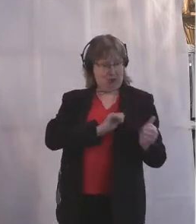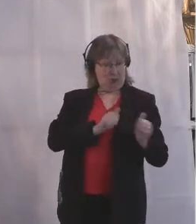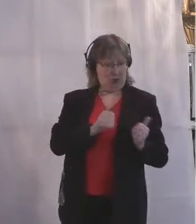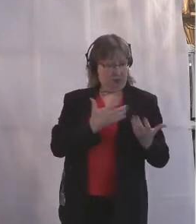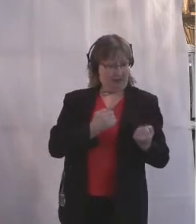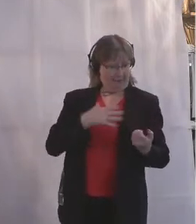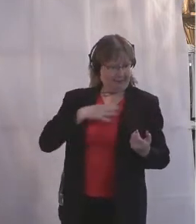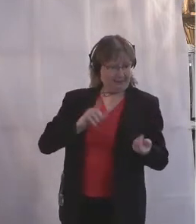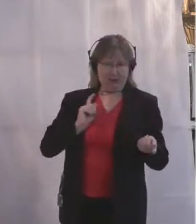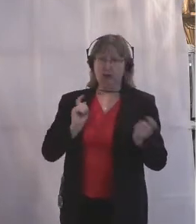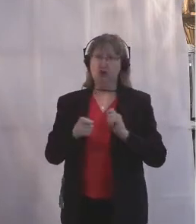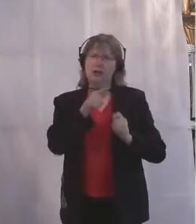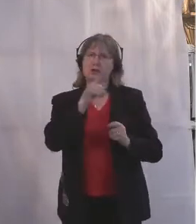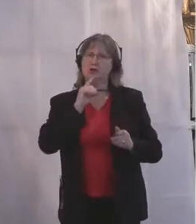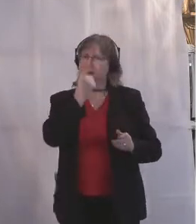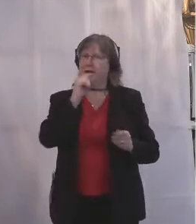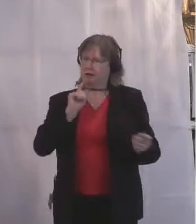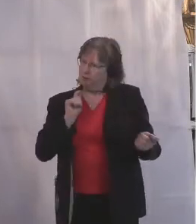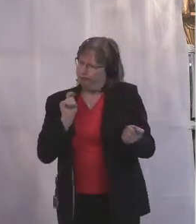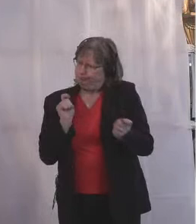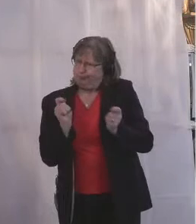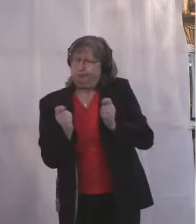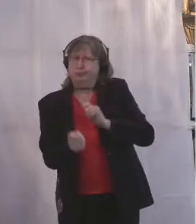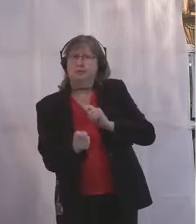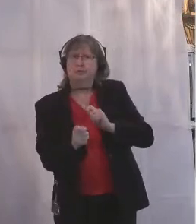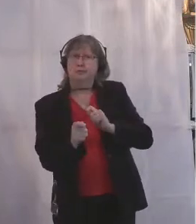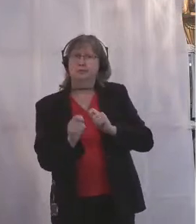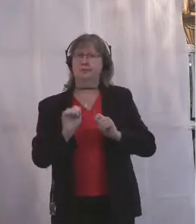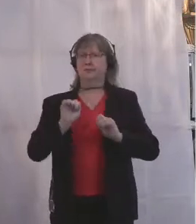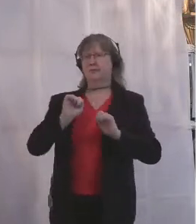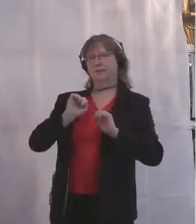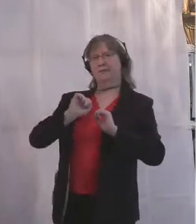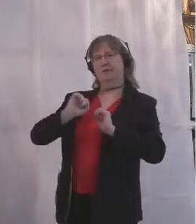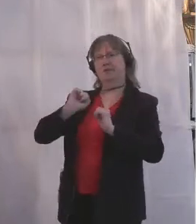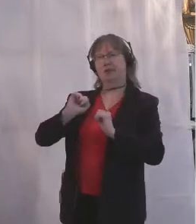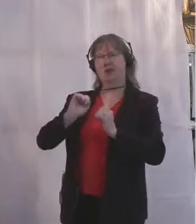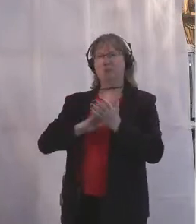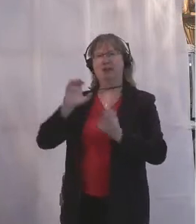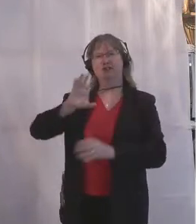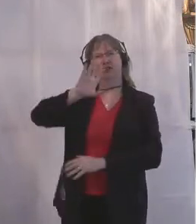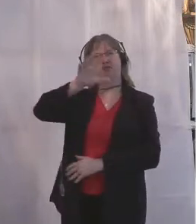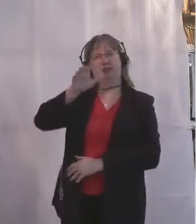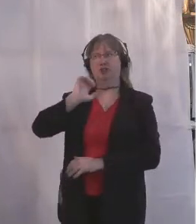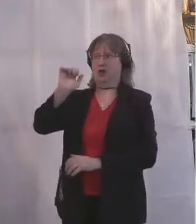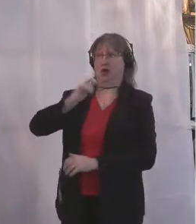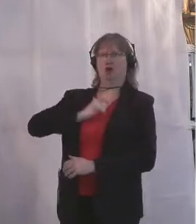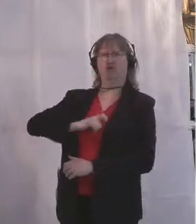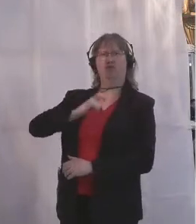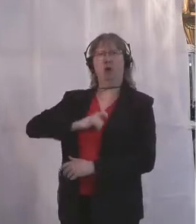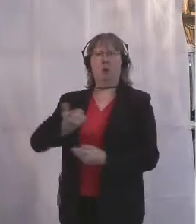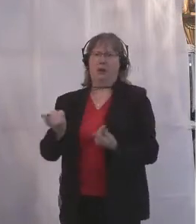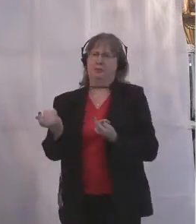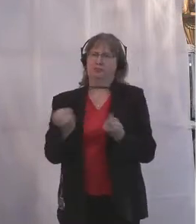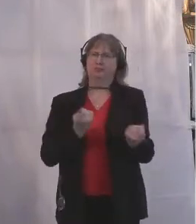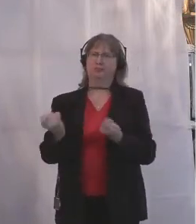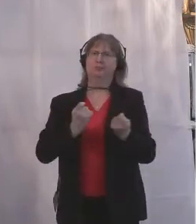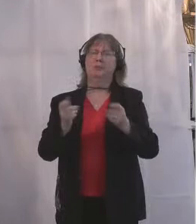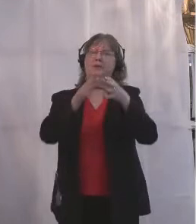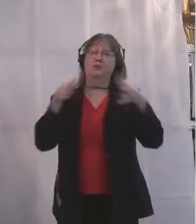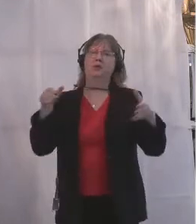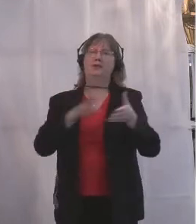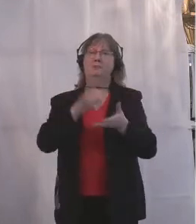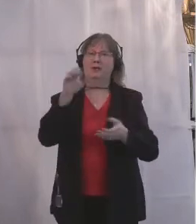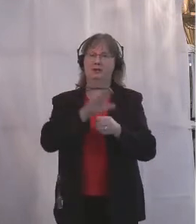organisations. Lou is also very influential in the Manchester region in her role as Chair of the Greater